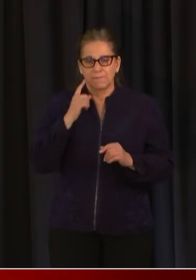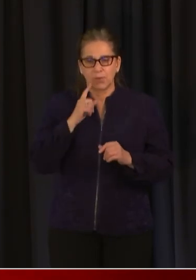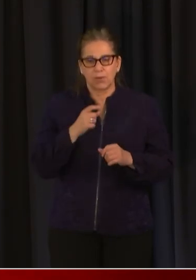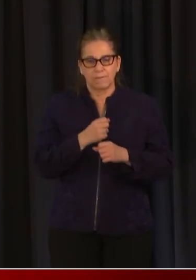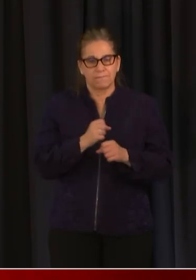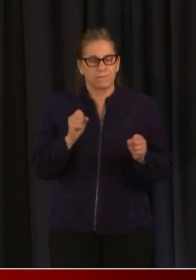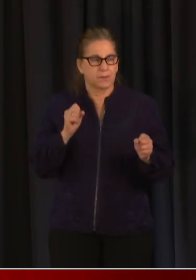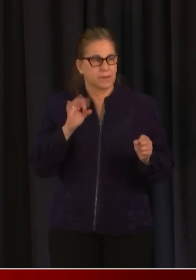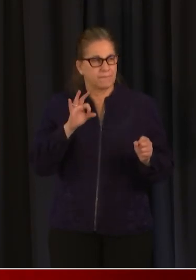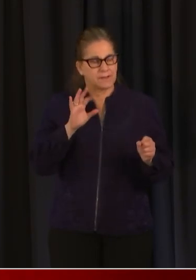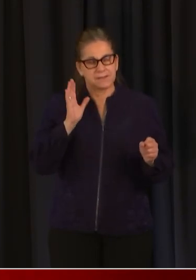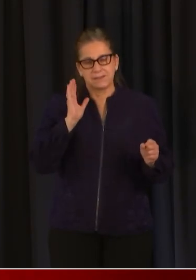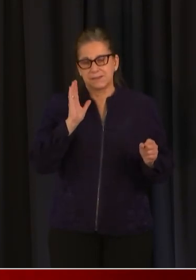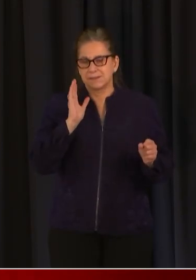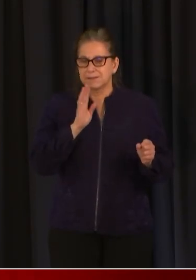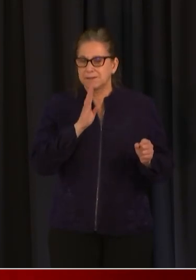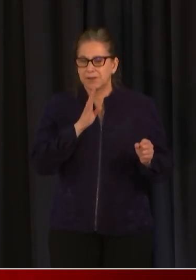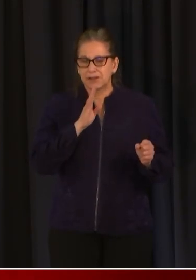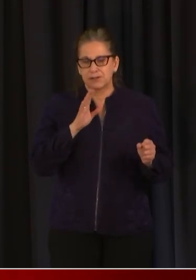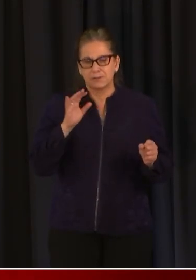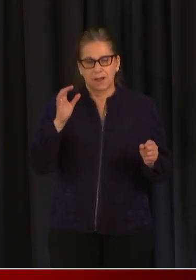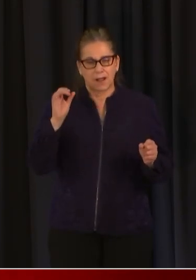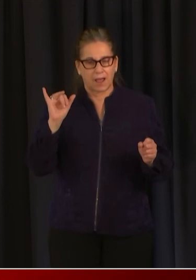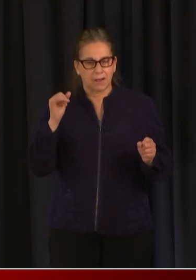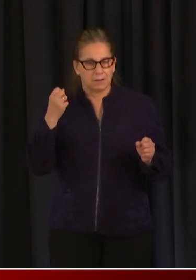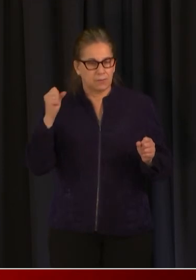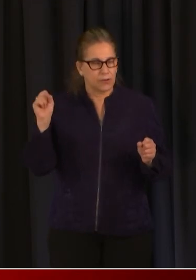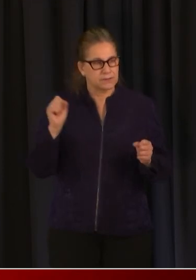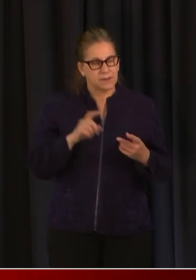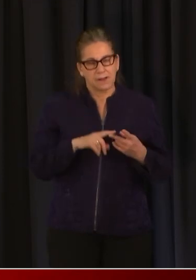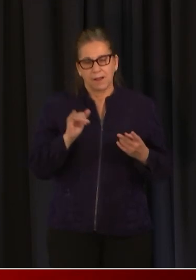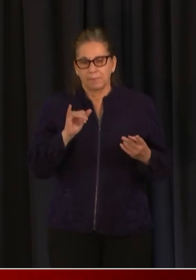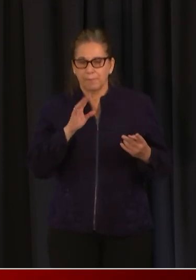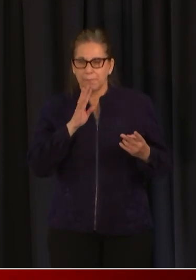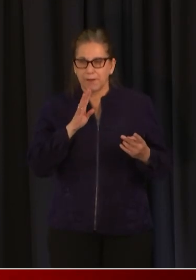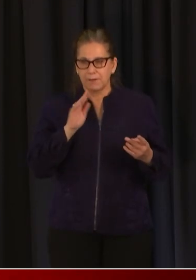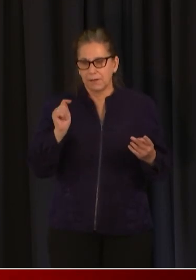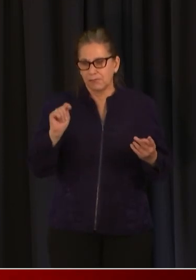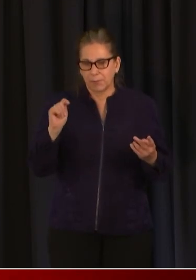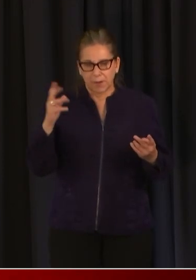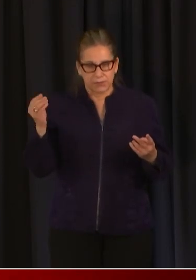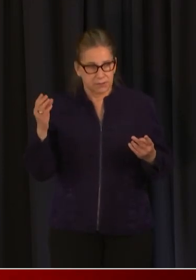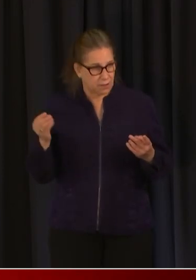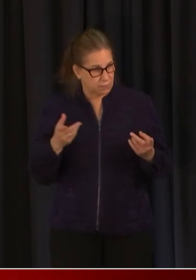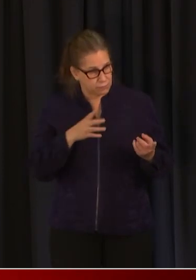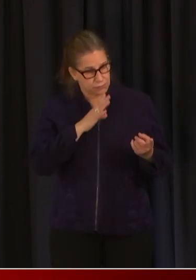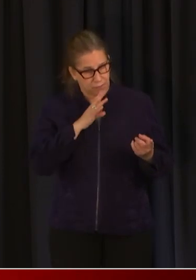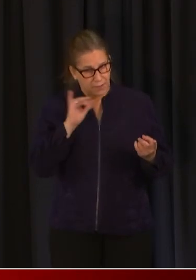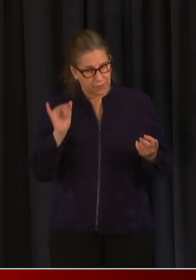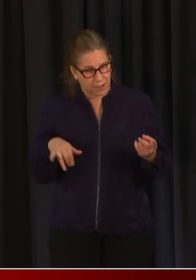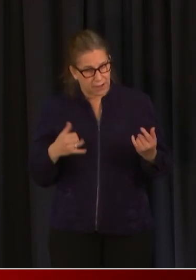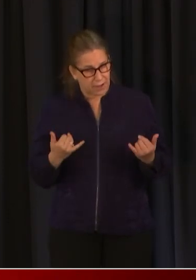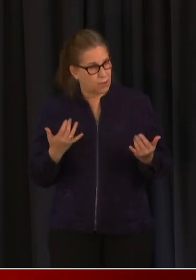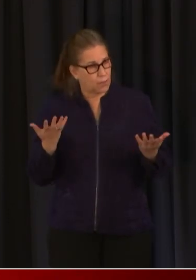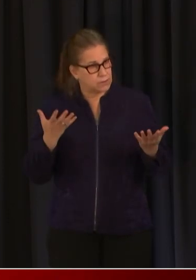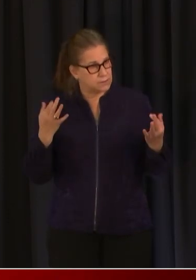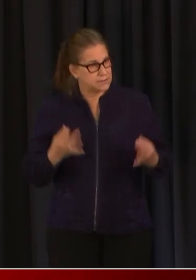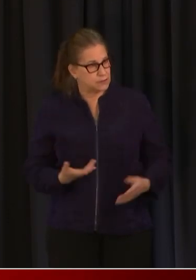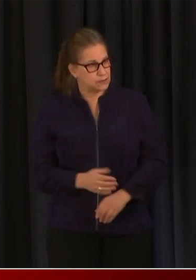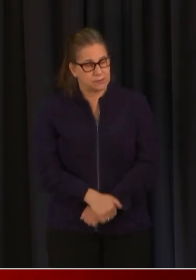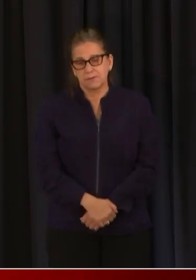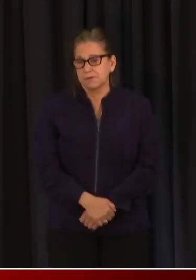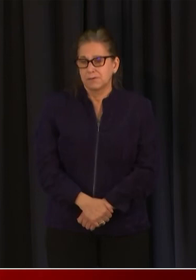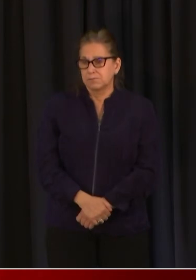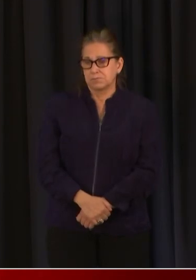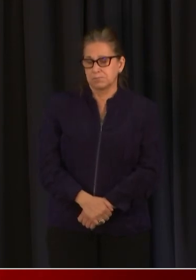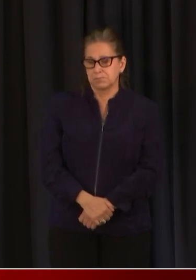basic needs like water and bathroom access. I was going to ask if you could comment on either the settlement or that specific directive.